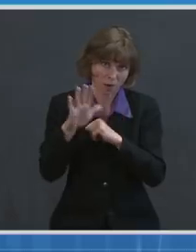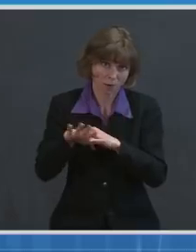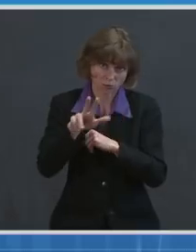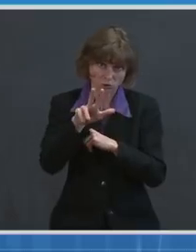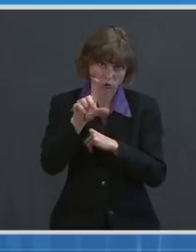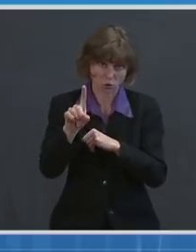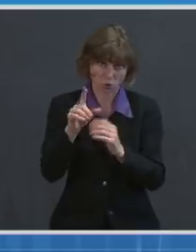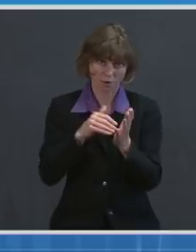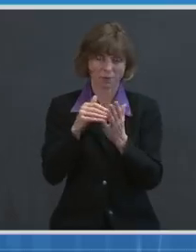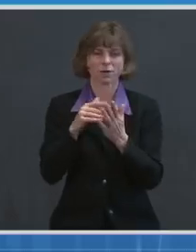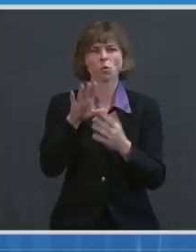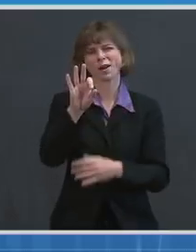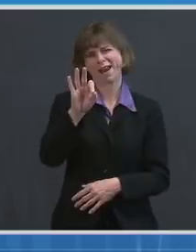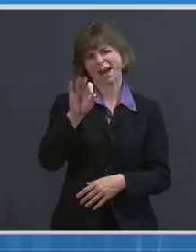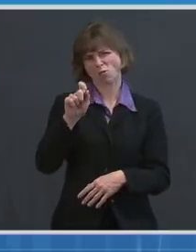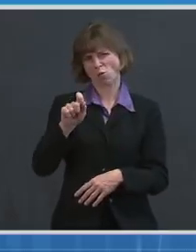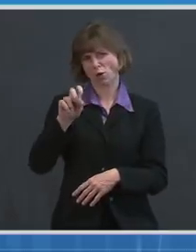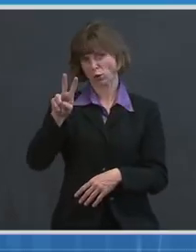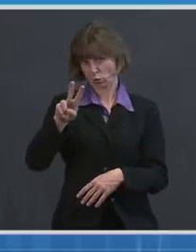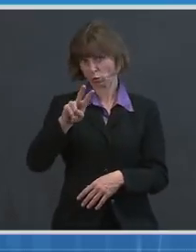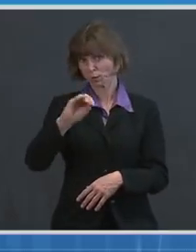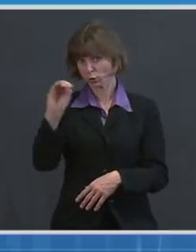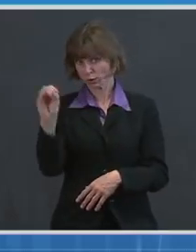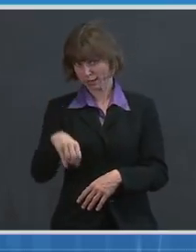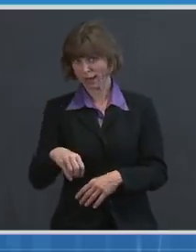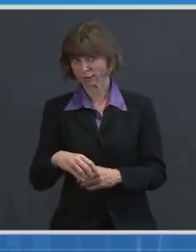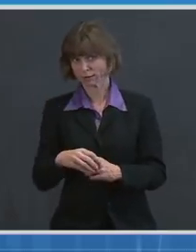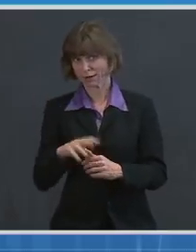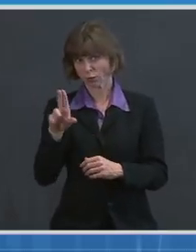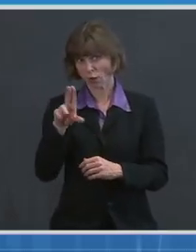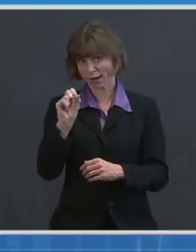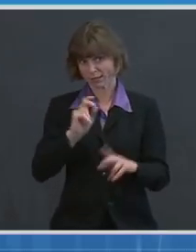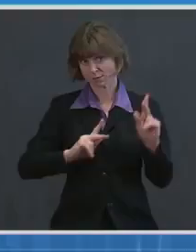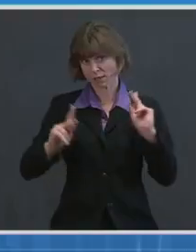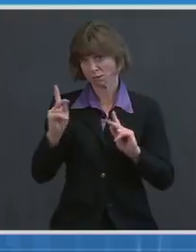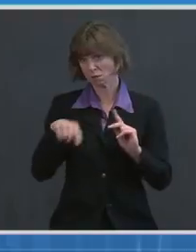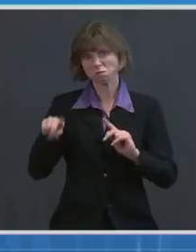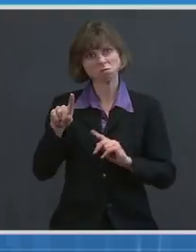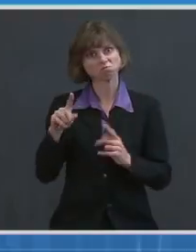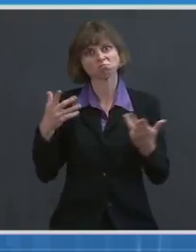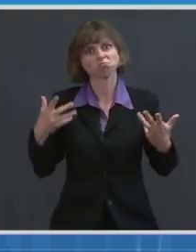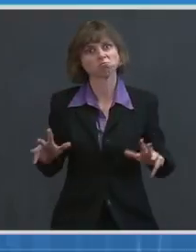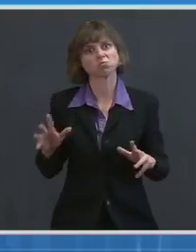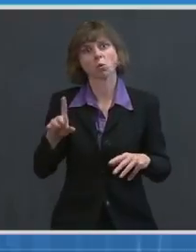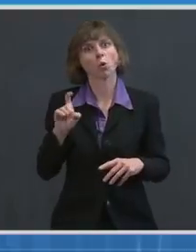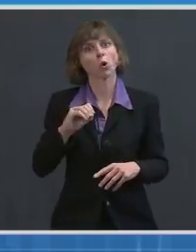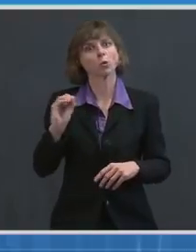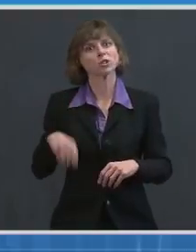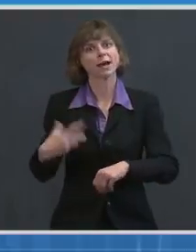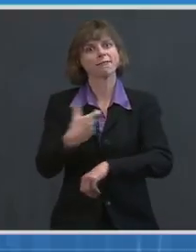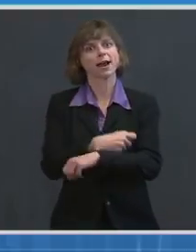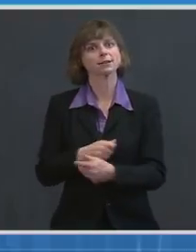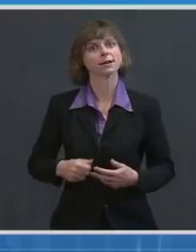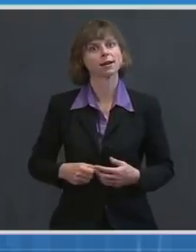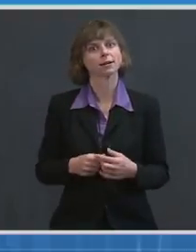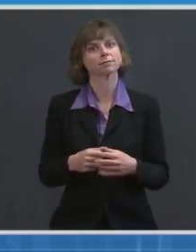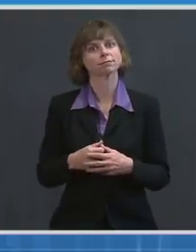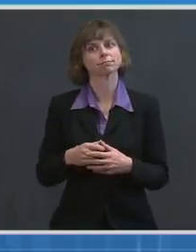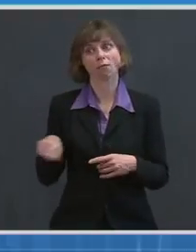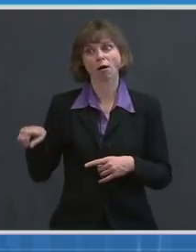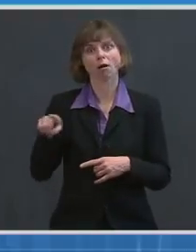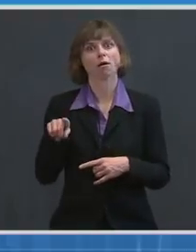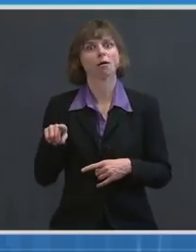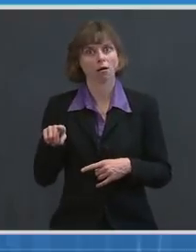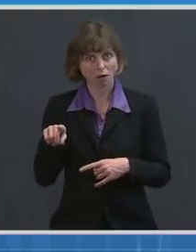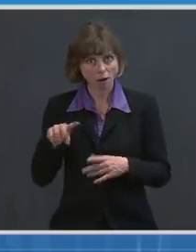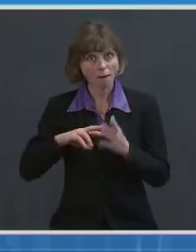or 9.2% of the US population is fully vaccinated, putting us on a strong path to